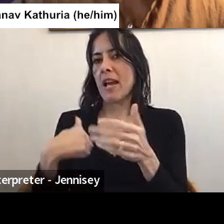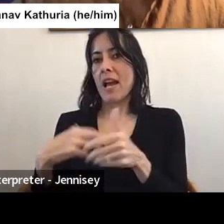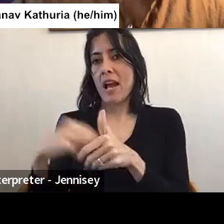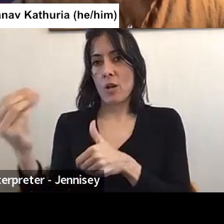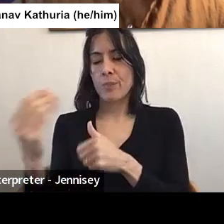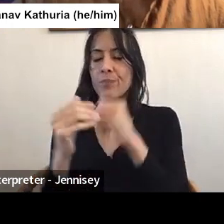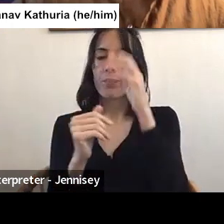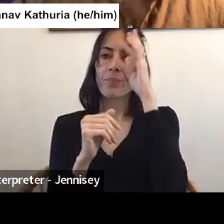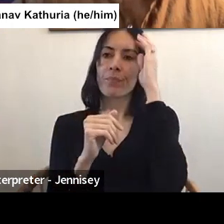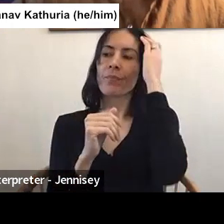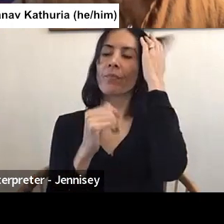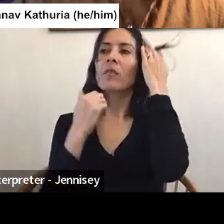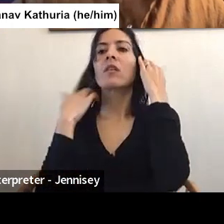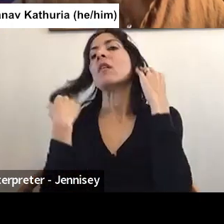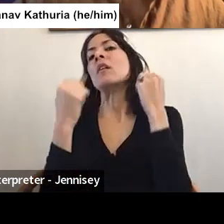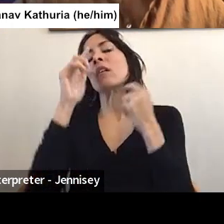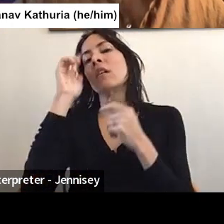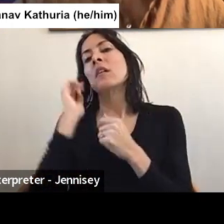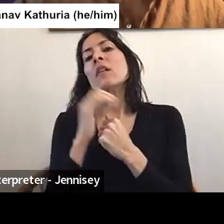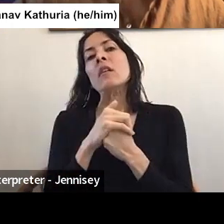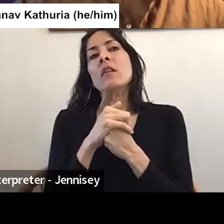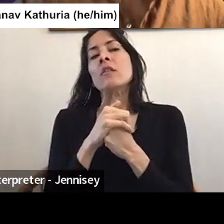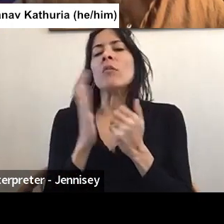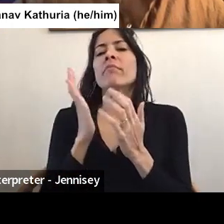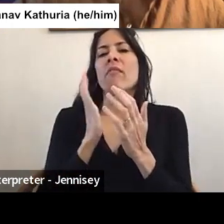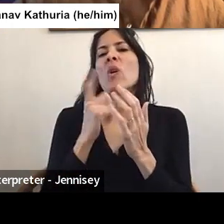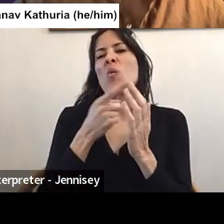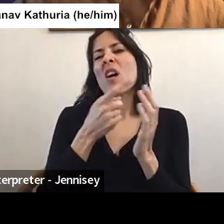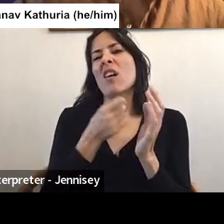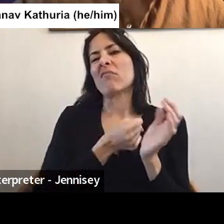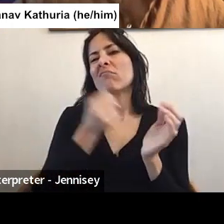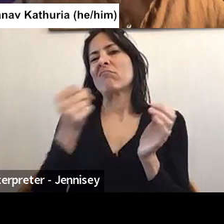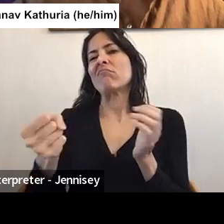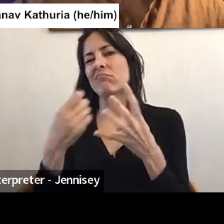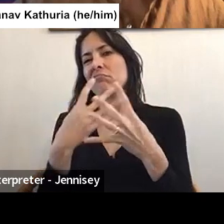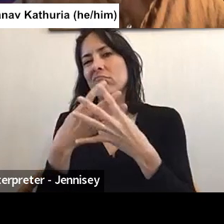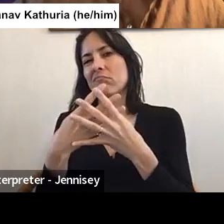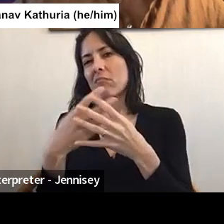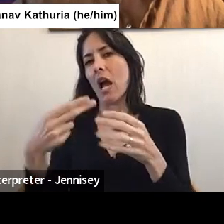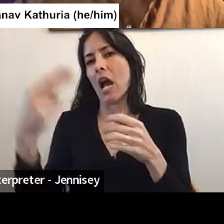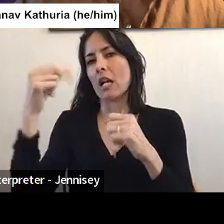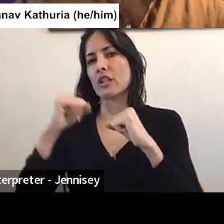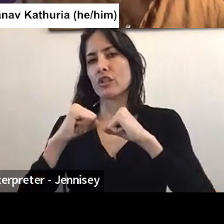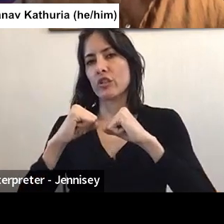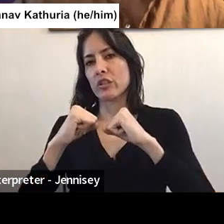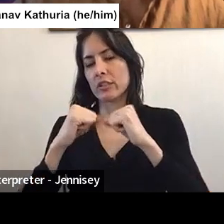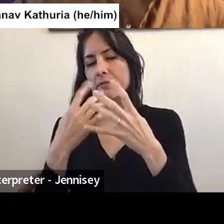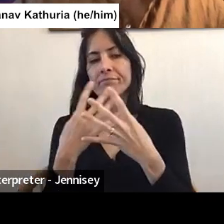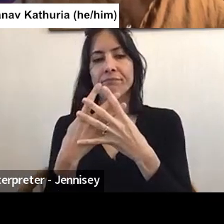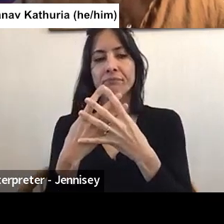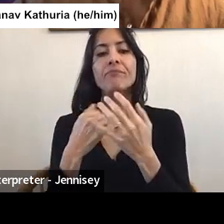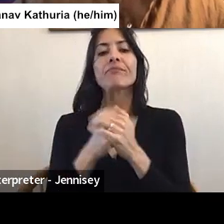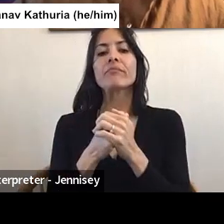I had been shipped to a higher security prison where they actually keep you in cells. Because at Alderson Federal Prison Camp, you're not locked in. And so I got the